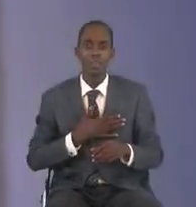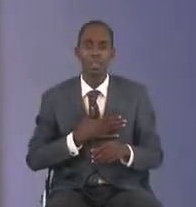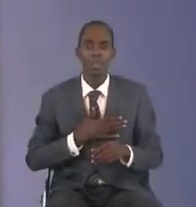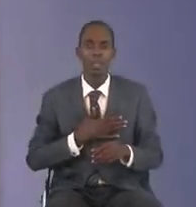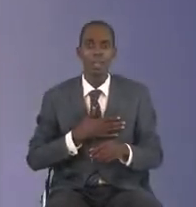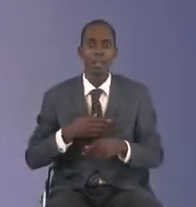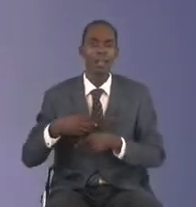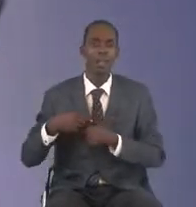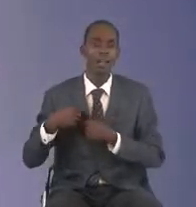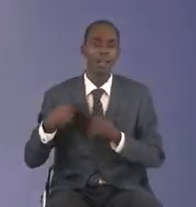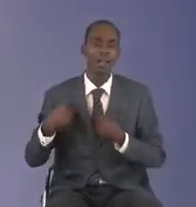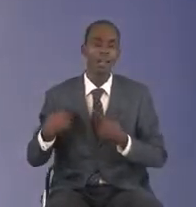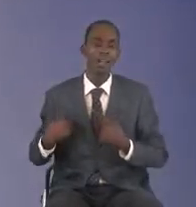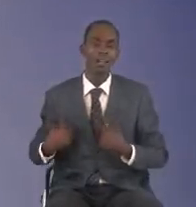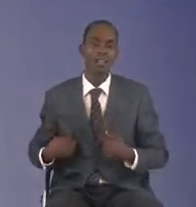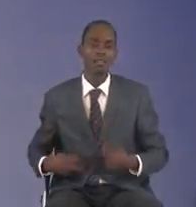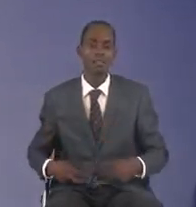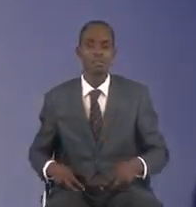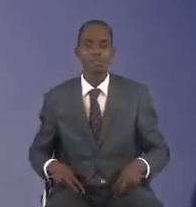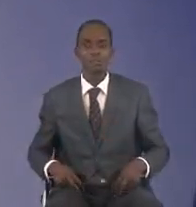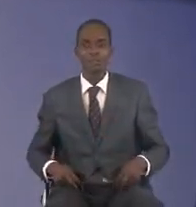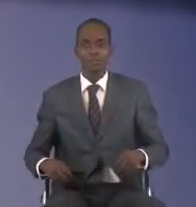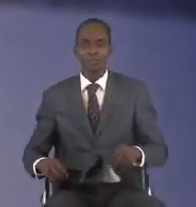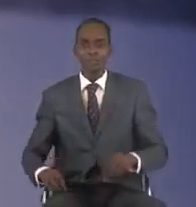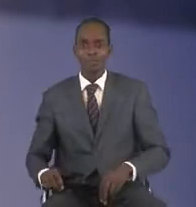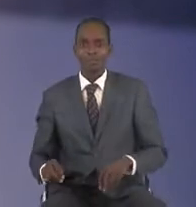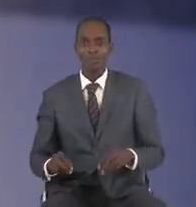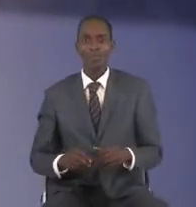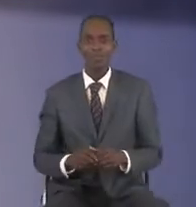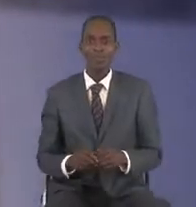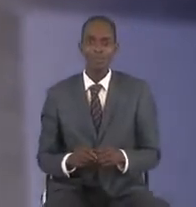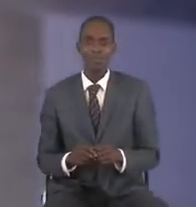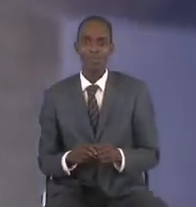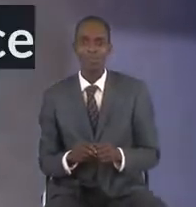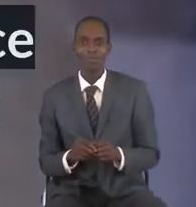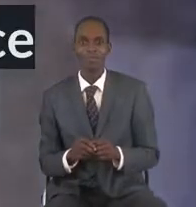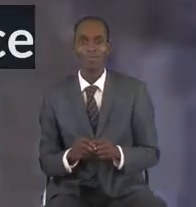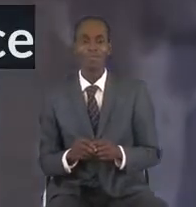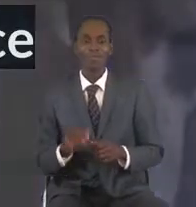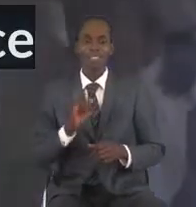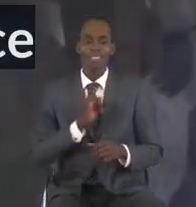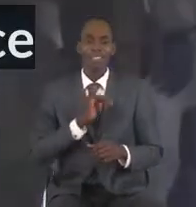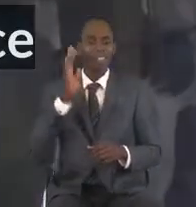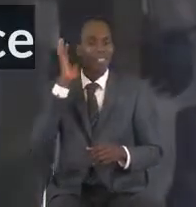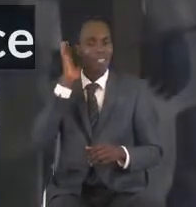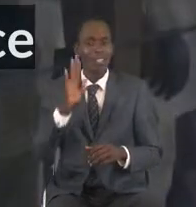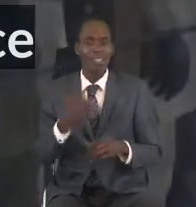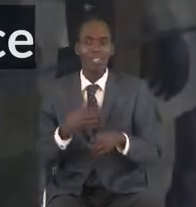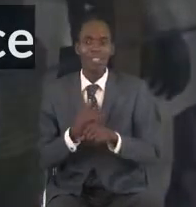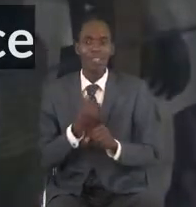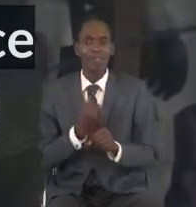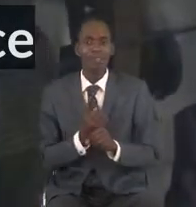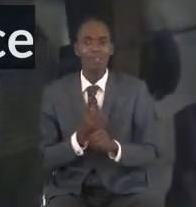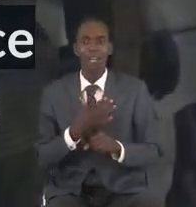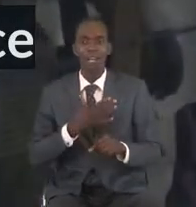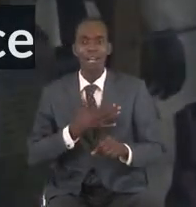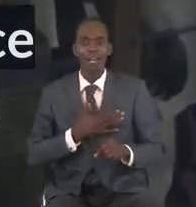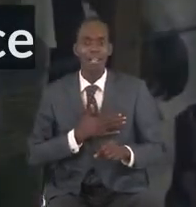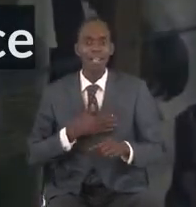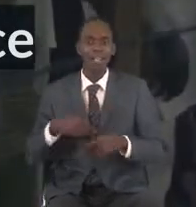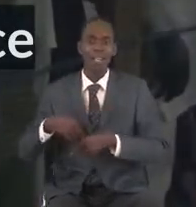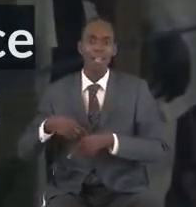in my heart. All across, let us sing. I will make